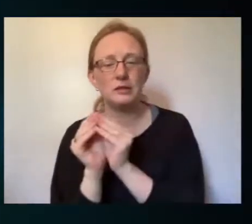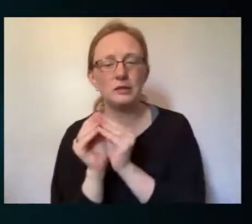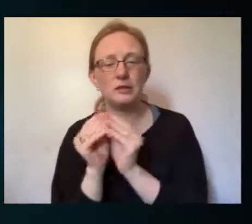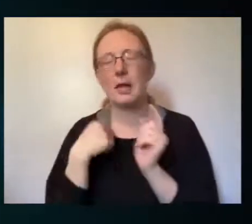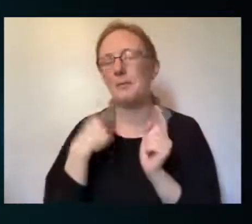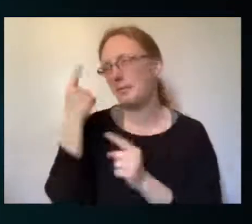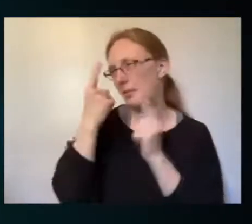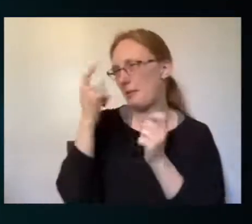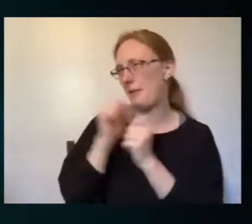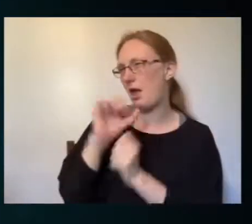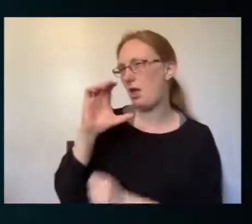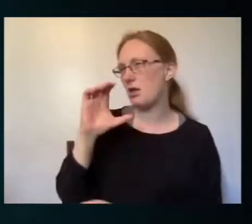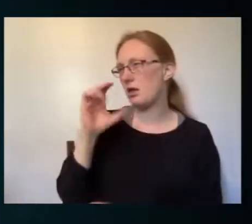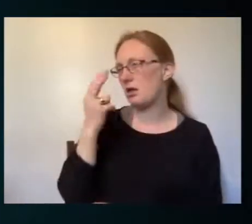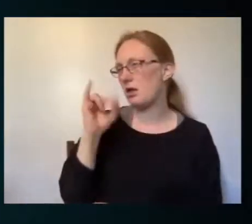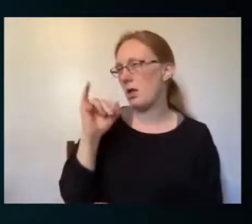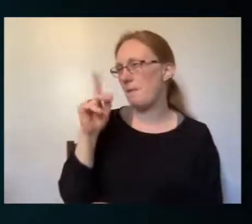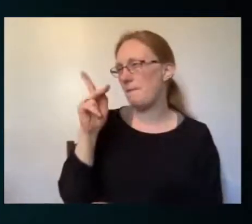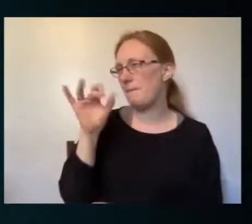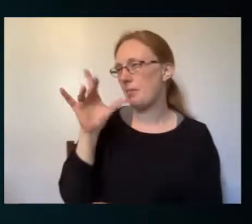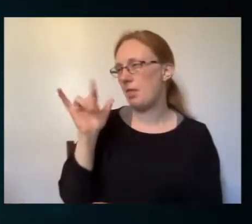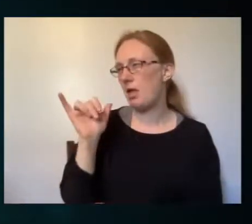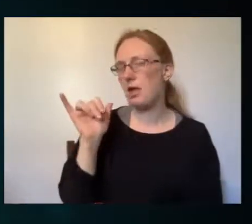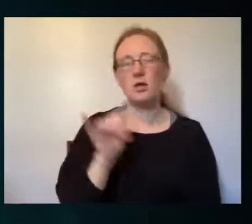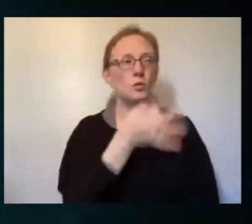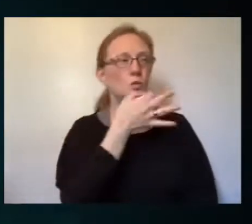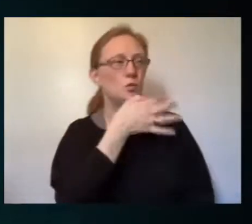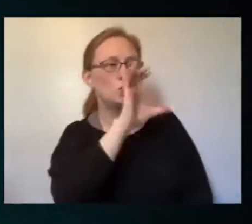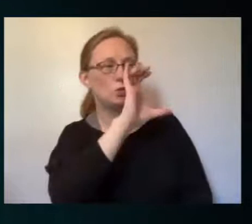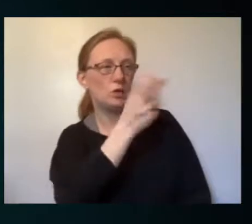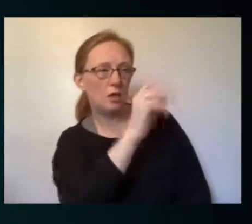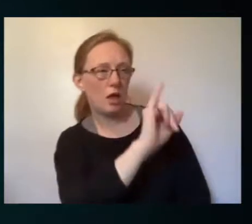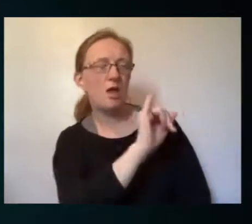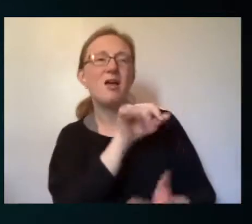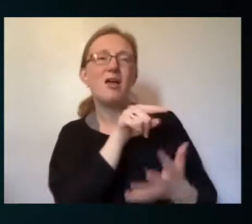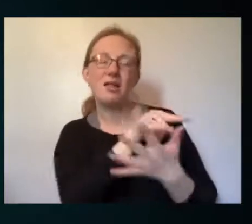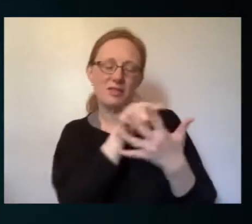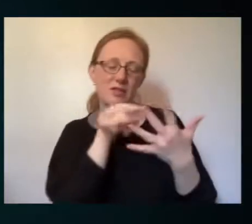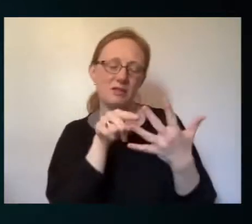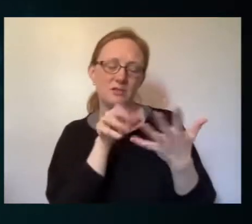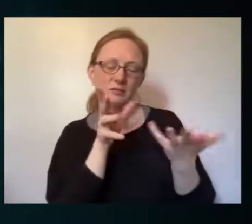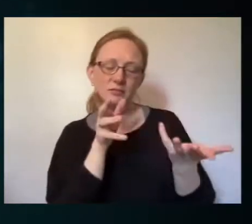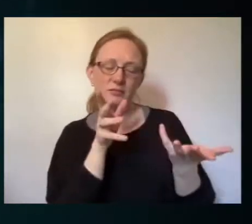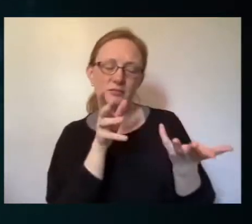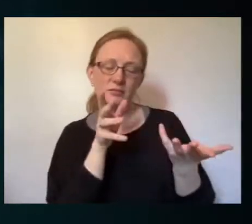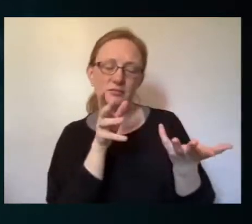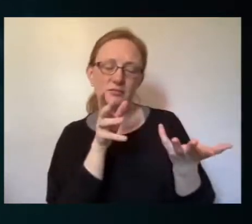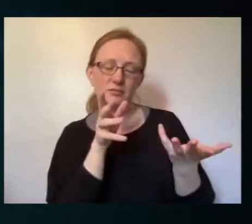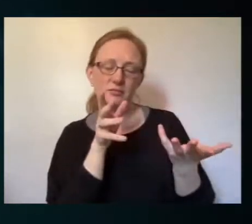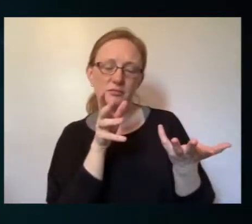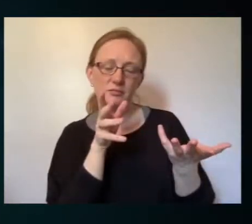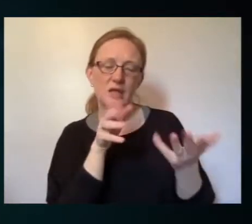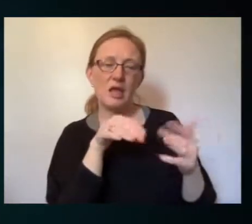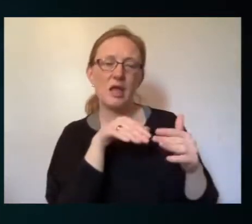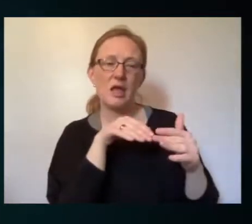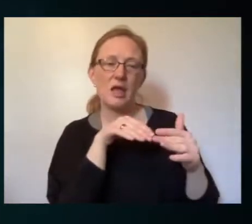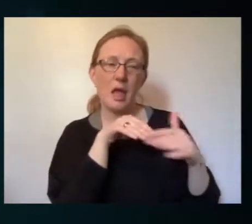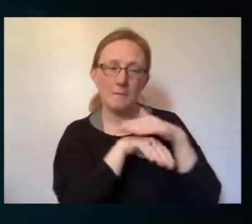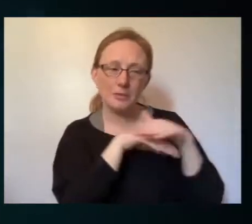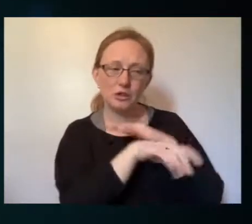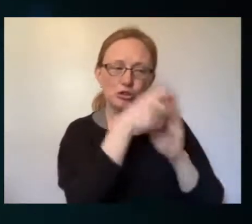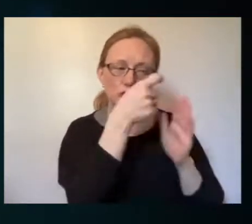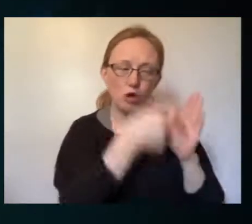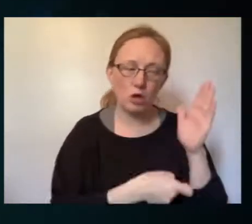Play, the upcoming Chi, there has been different admission or registration costs